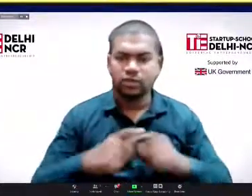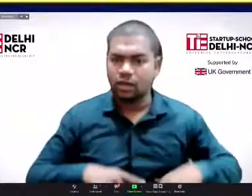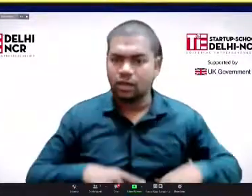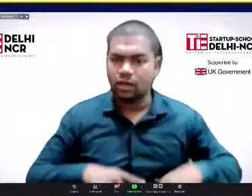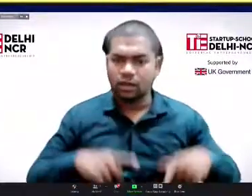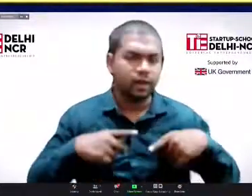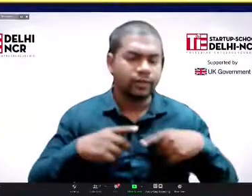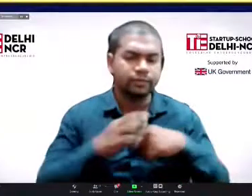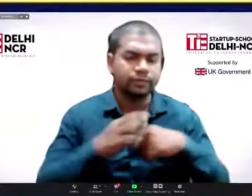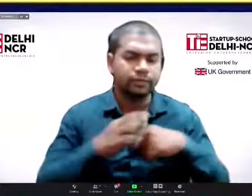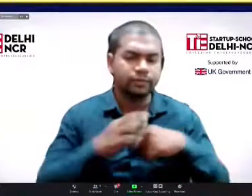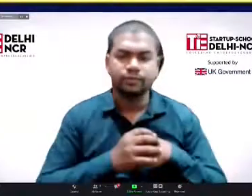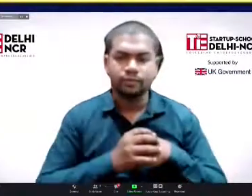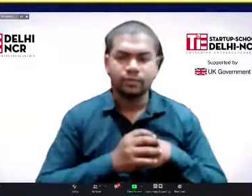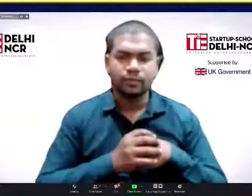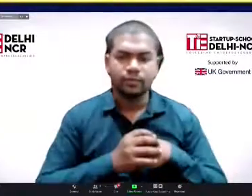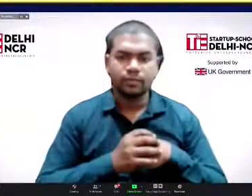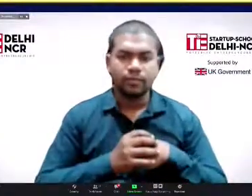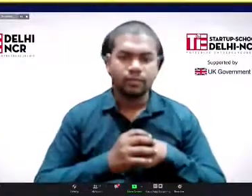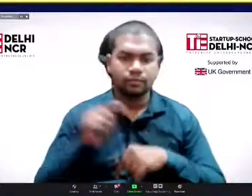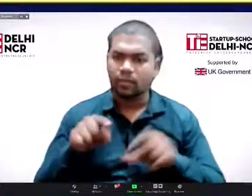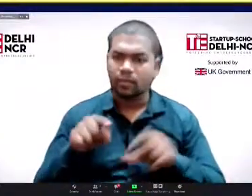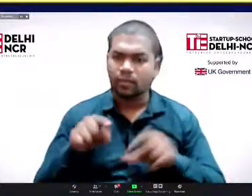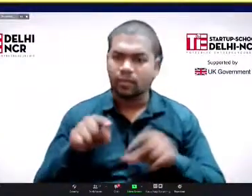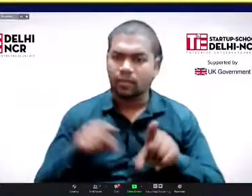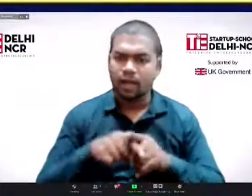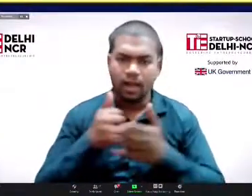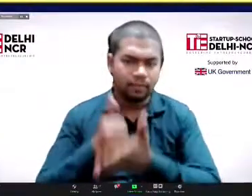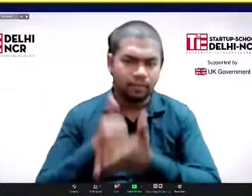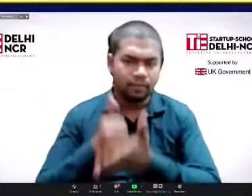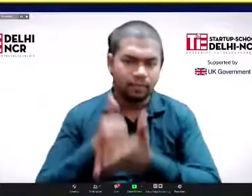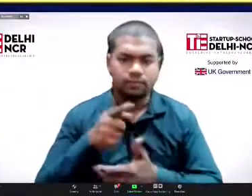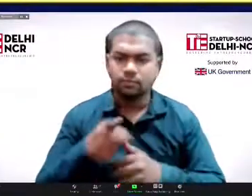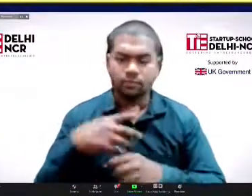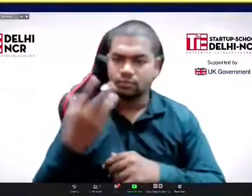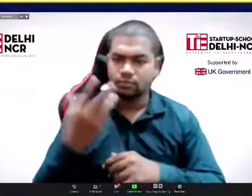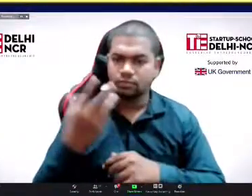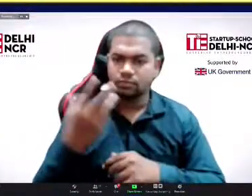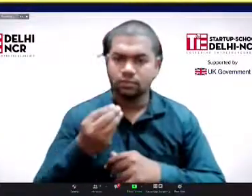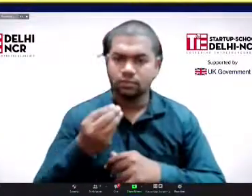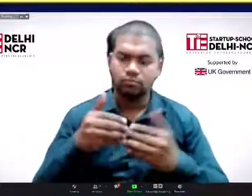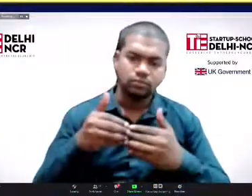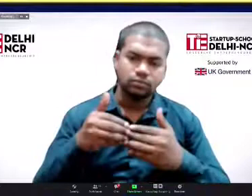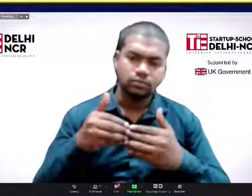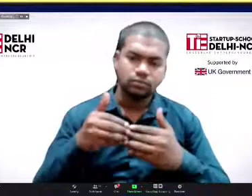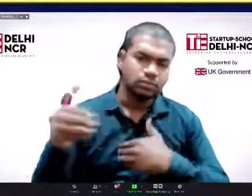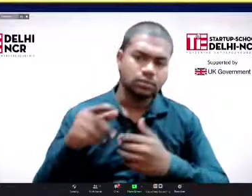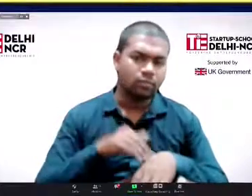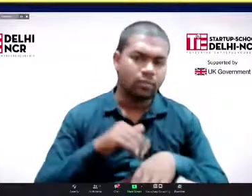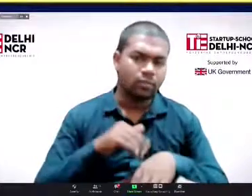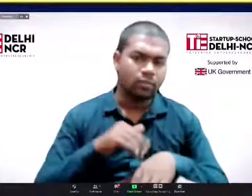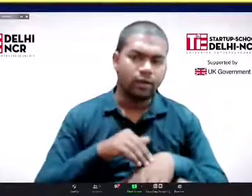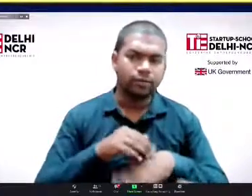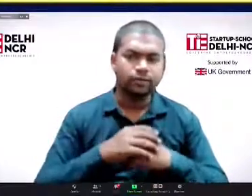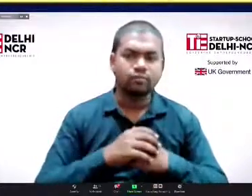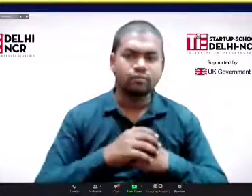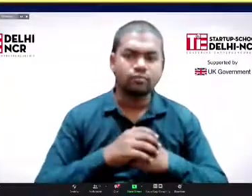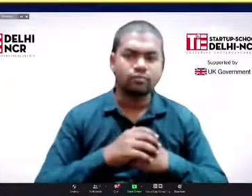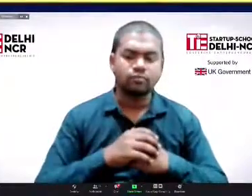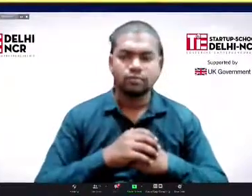You know, so the defining the purpose helps do that. From there on, we go to what we call the